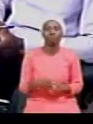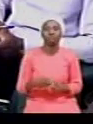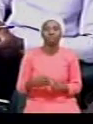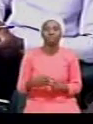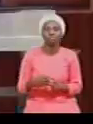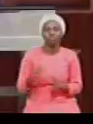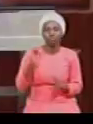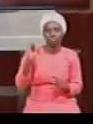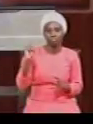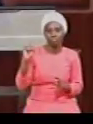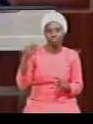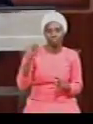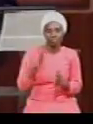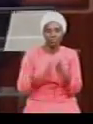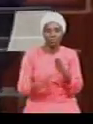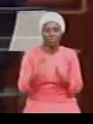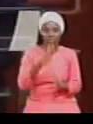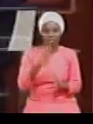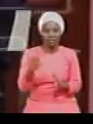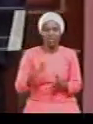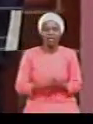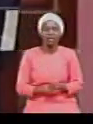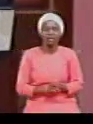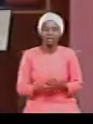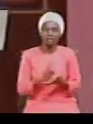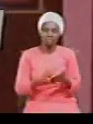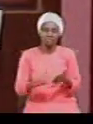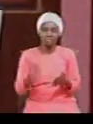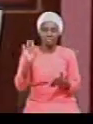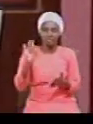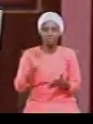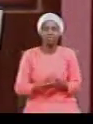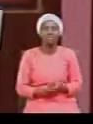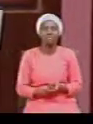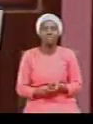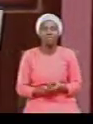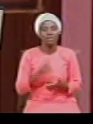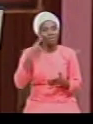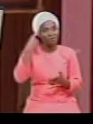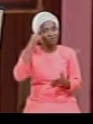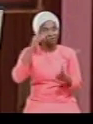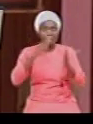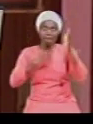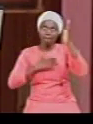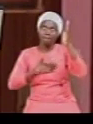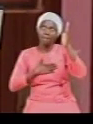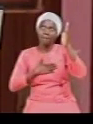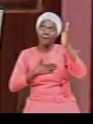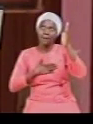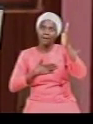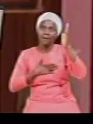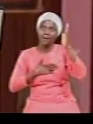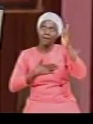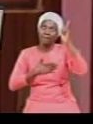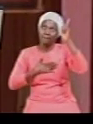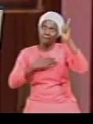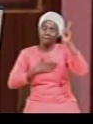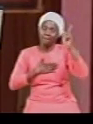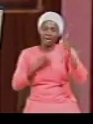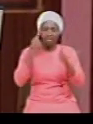chapter 55, verse 8. For my thoughts are not your